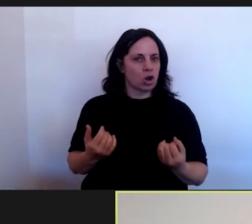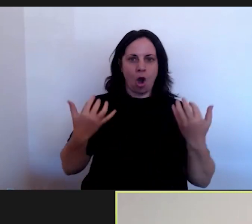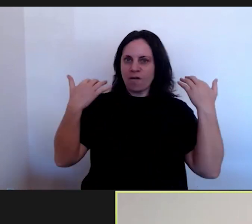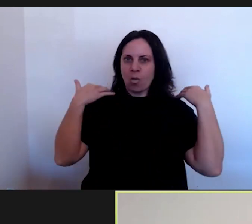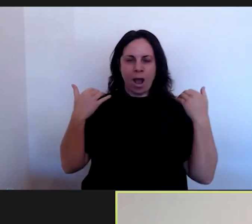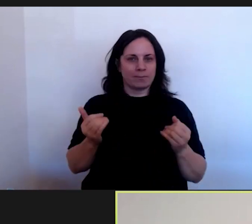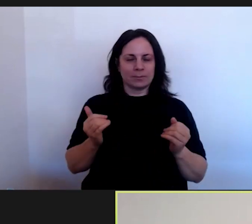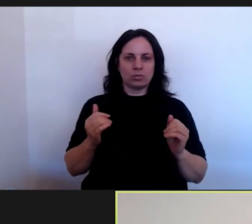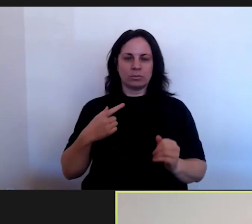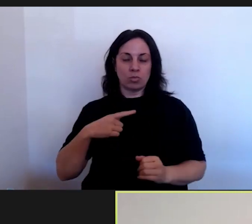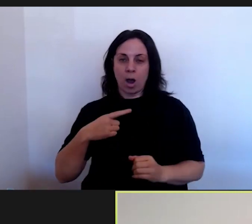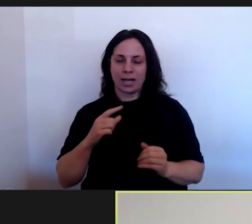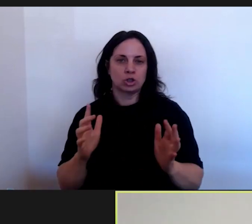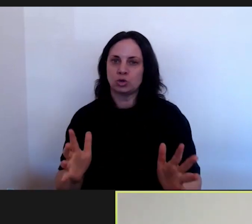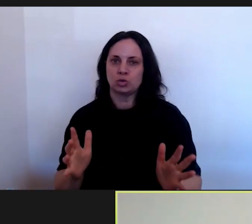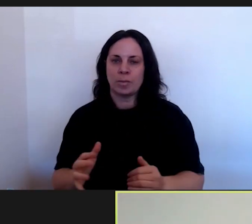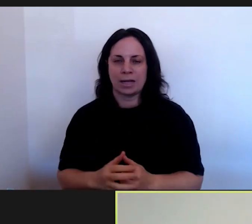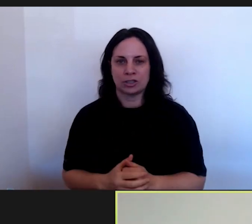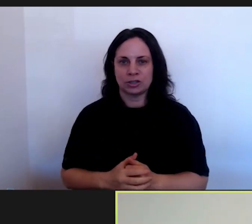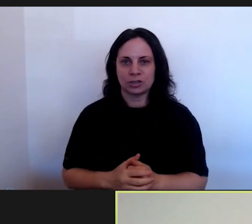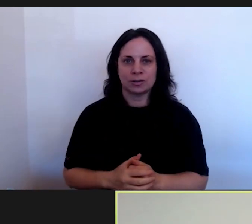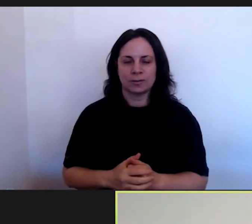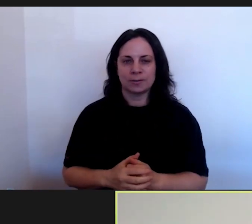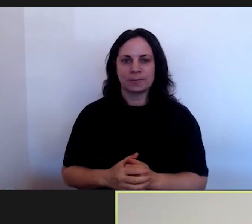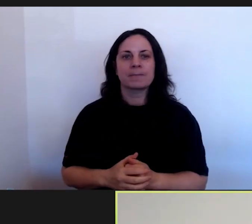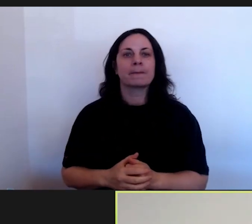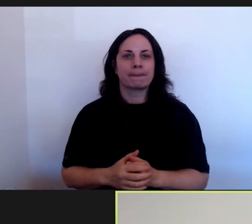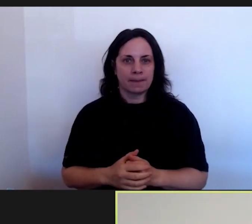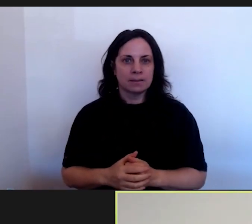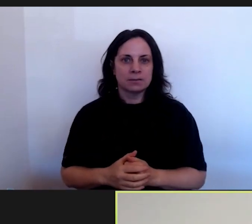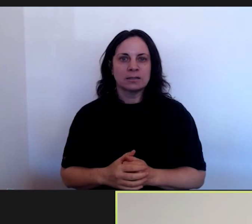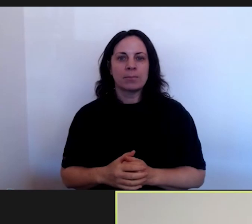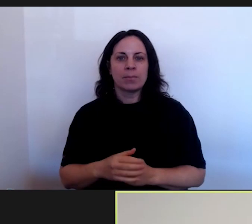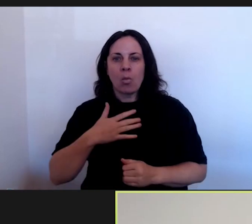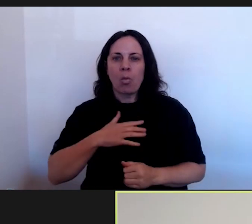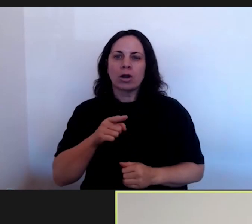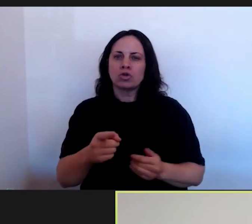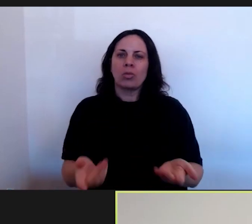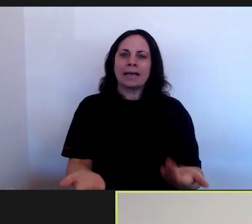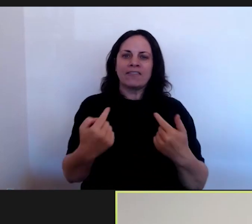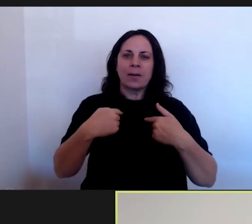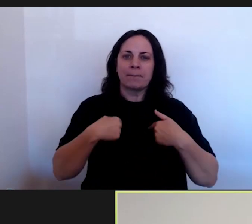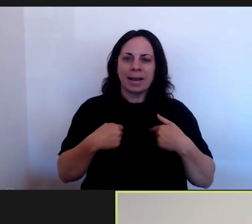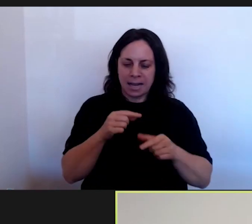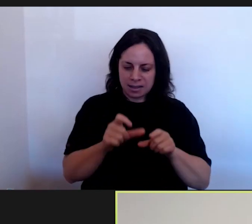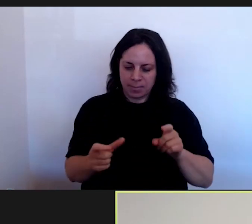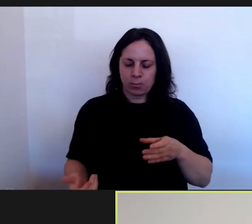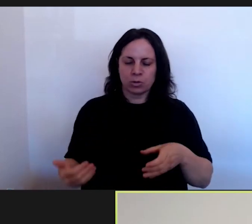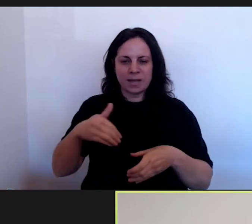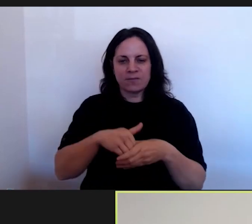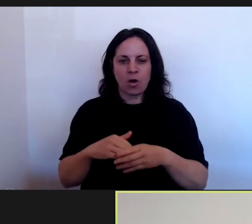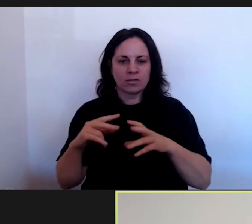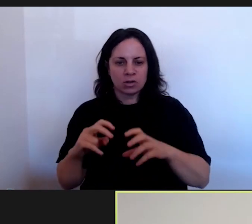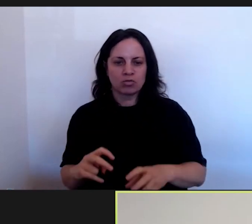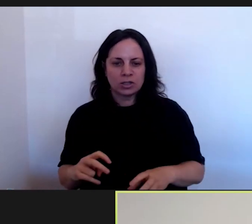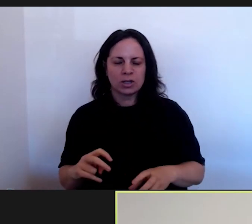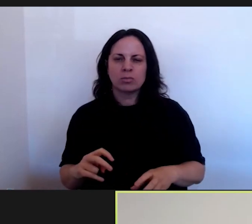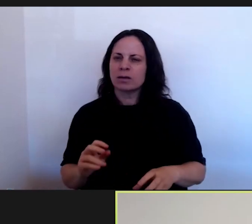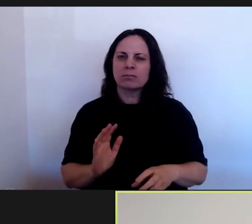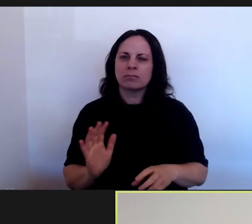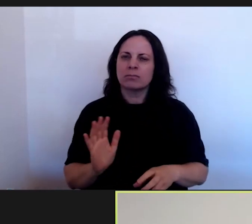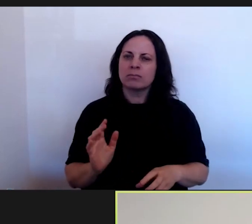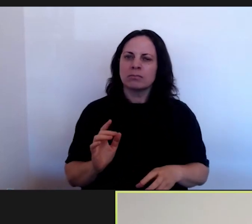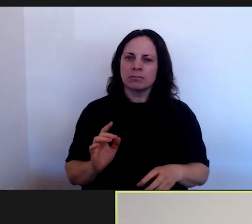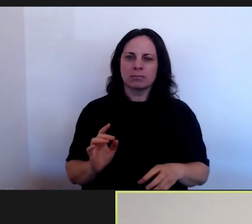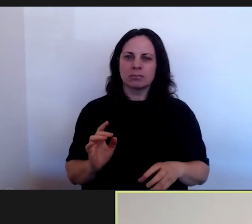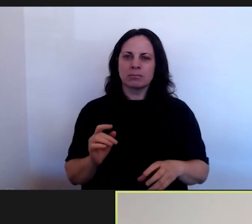end of participation. We just want you to give us participants. And I think where we need to get is somewhere in the middle. And I think what